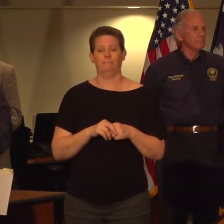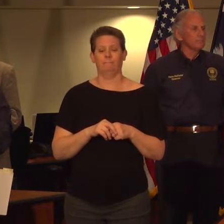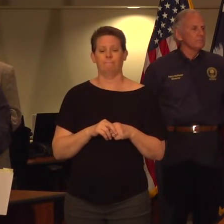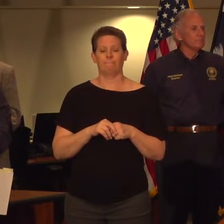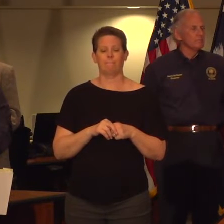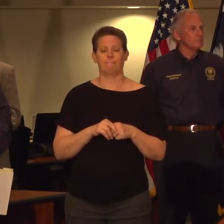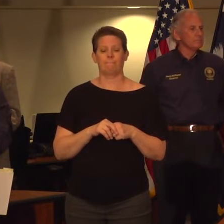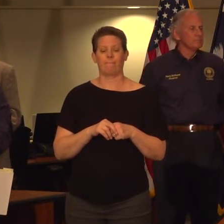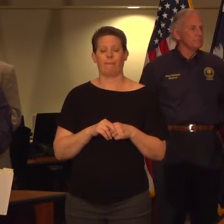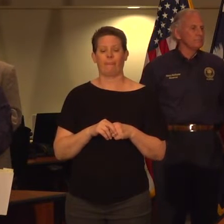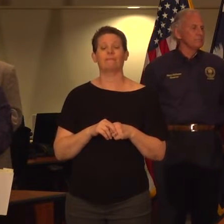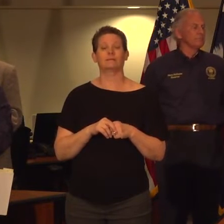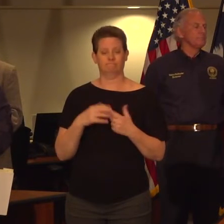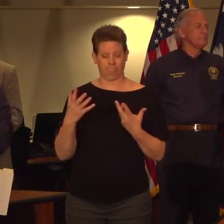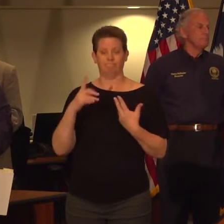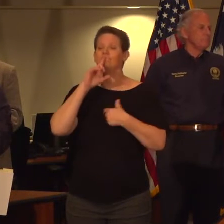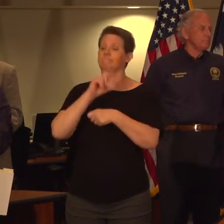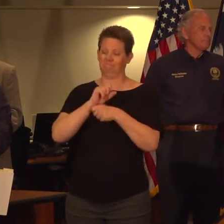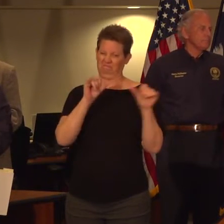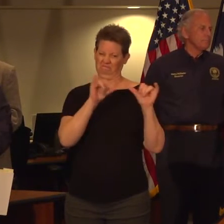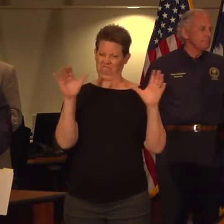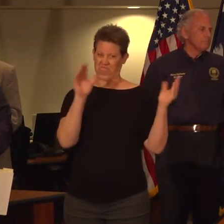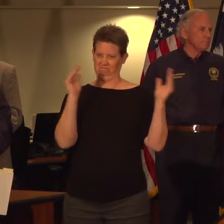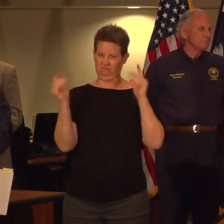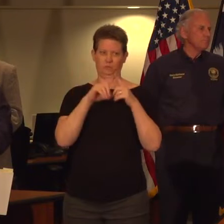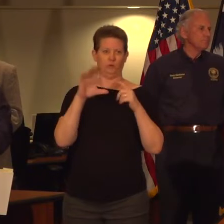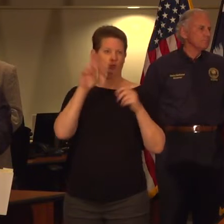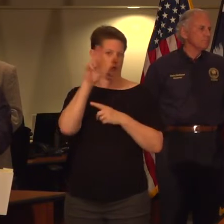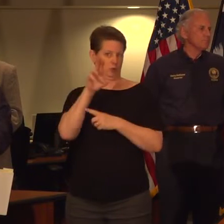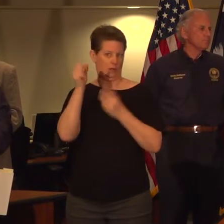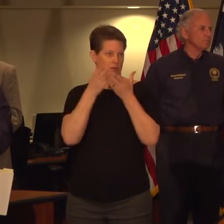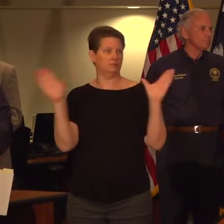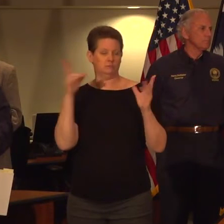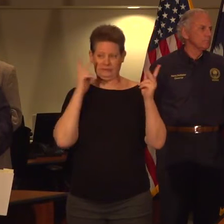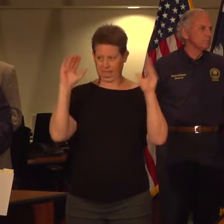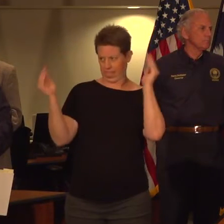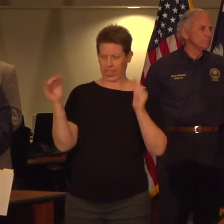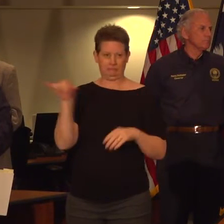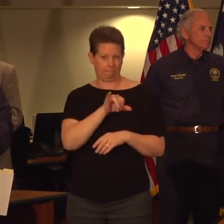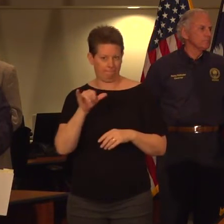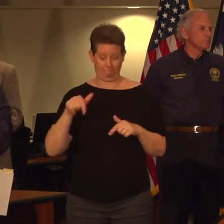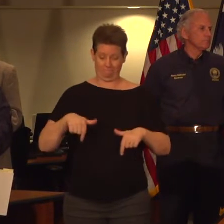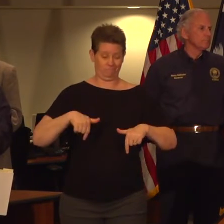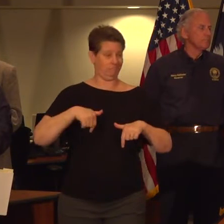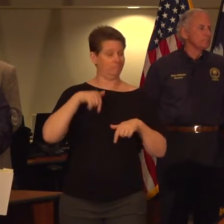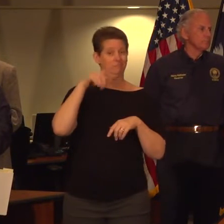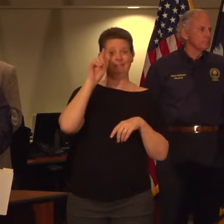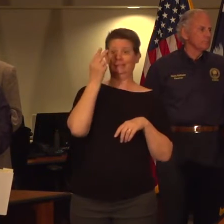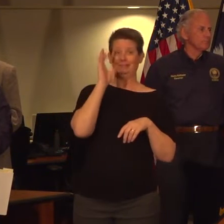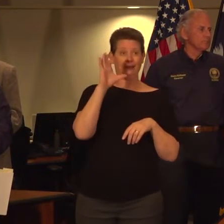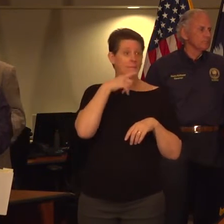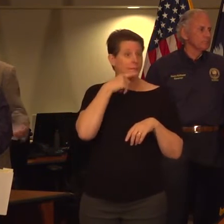is related with what is being seen nationally. Our state's public health laboratory does not have any delay in testing, and we